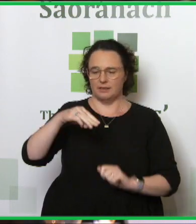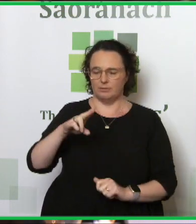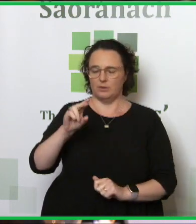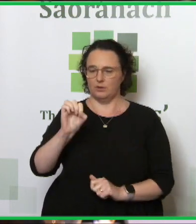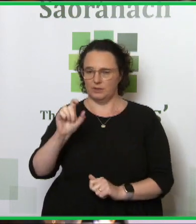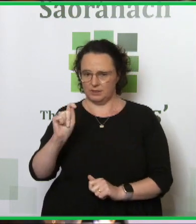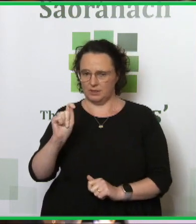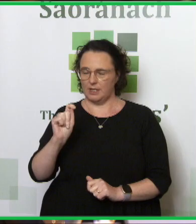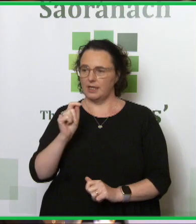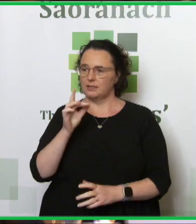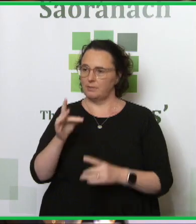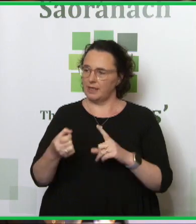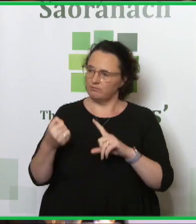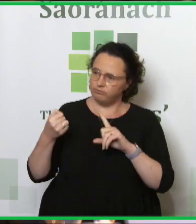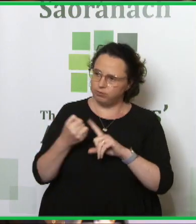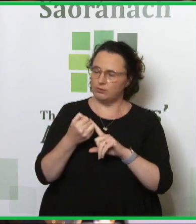the recommendations.